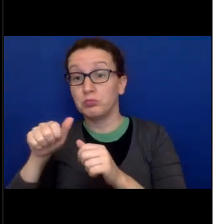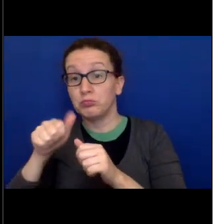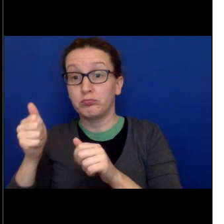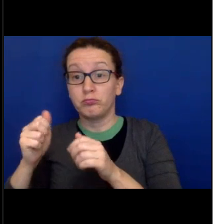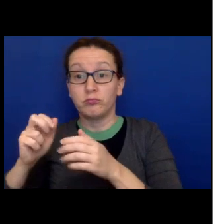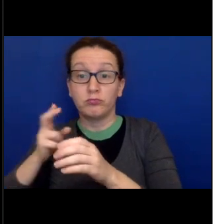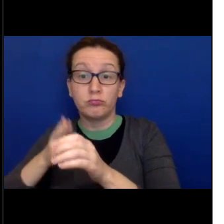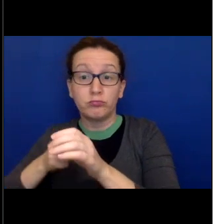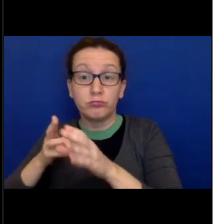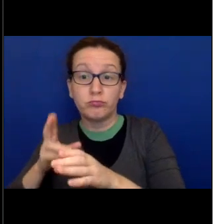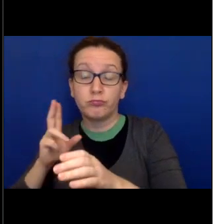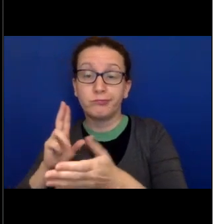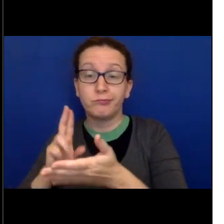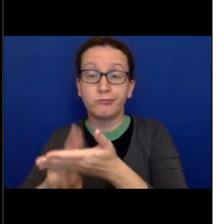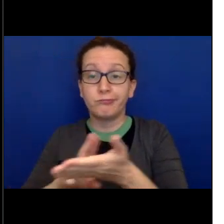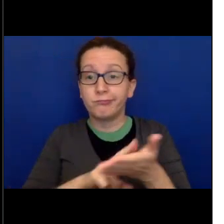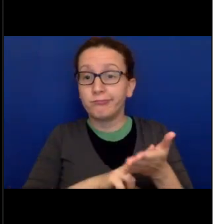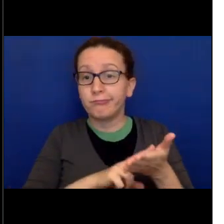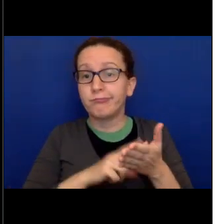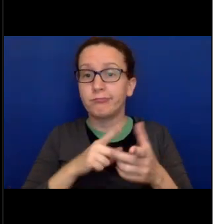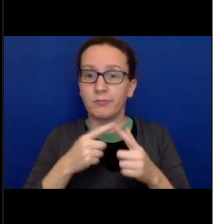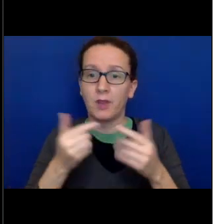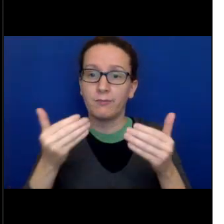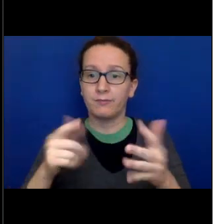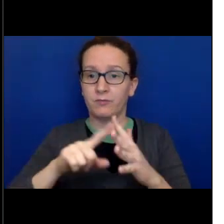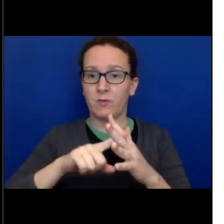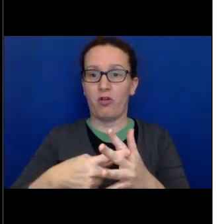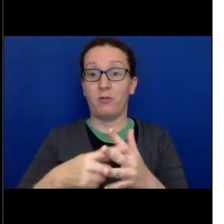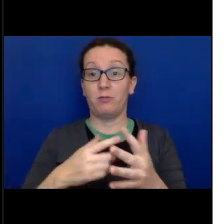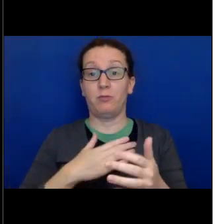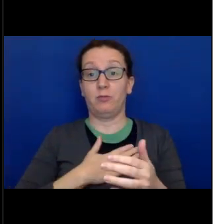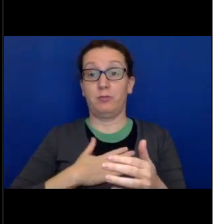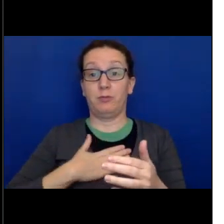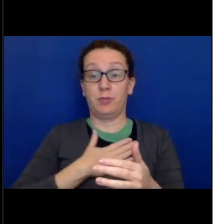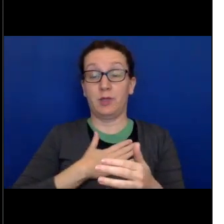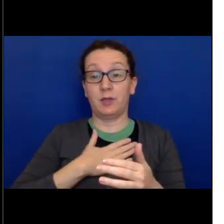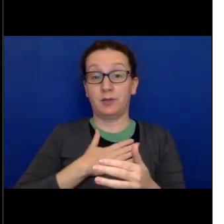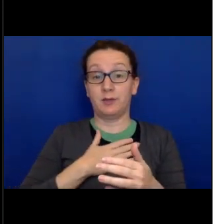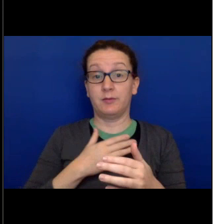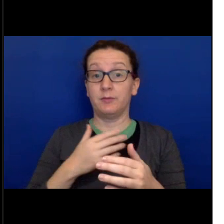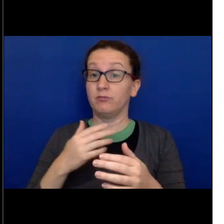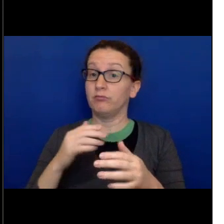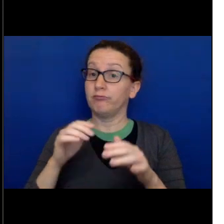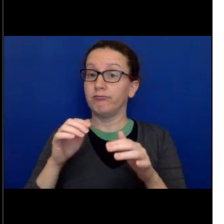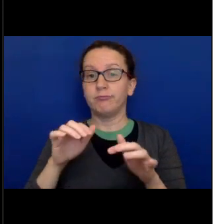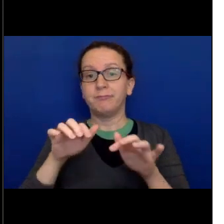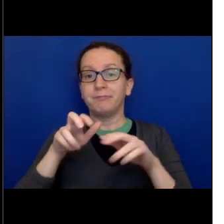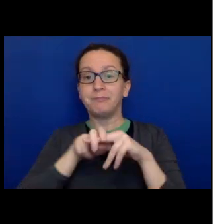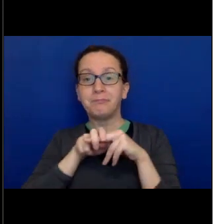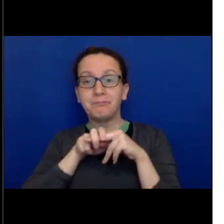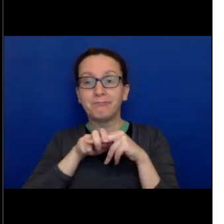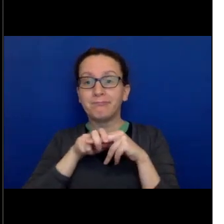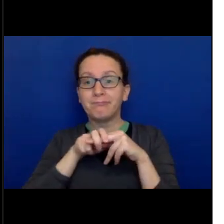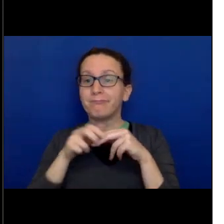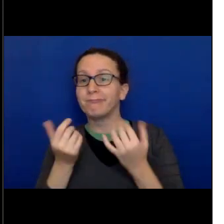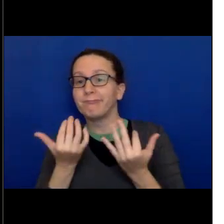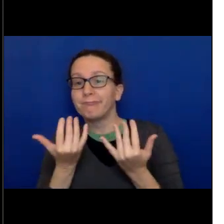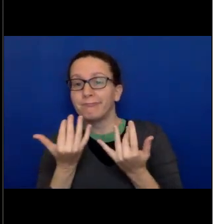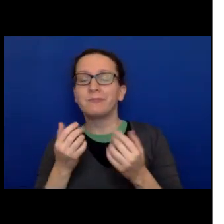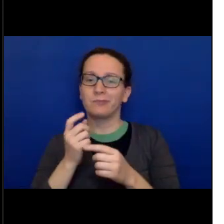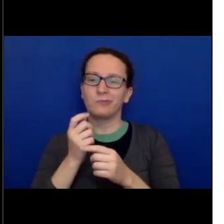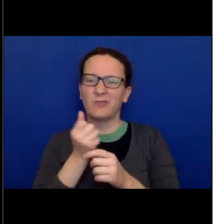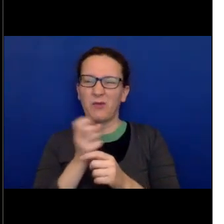in, and then we'll get started. So please sit tight for a few minutes, and we'll get going in just